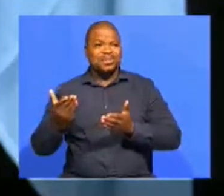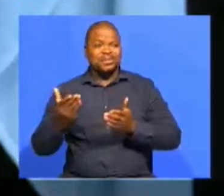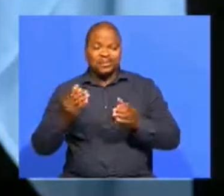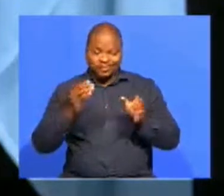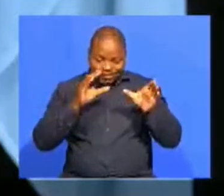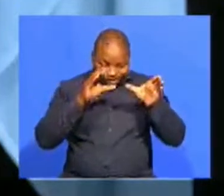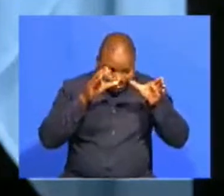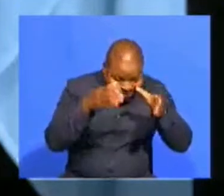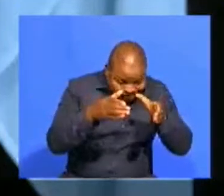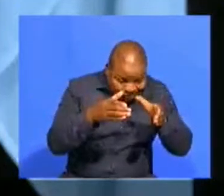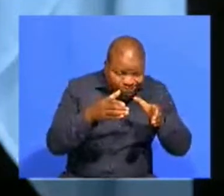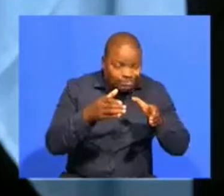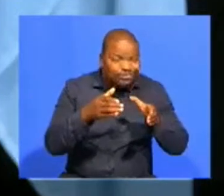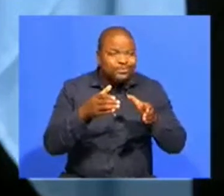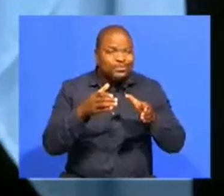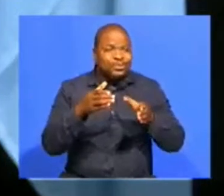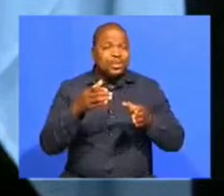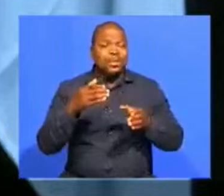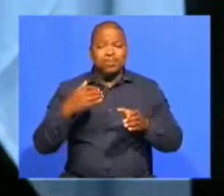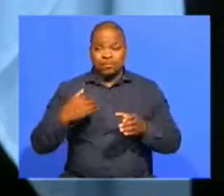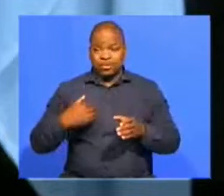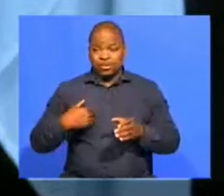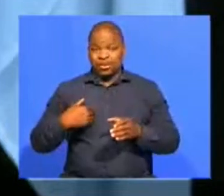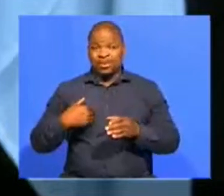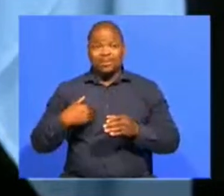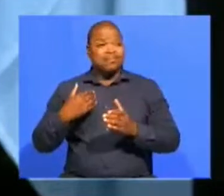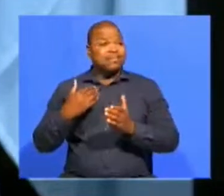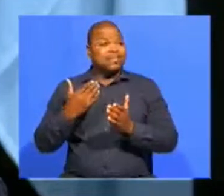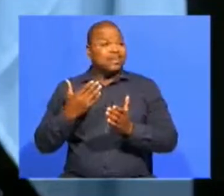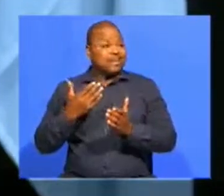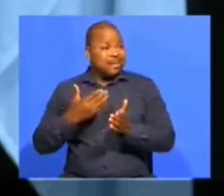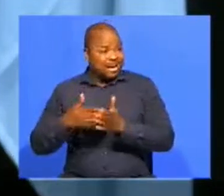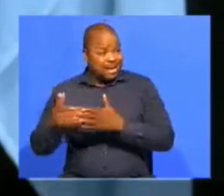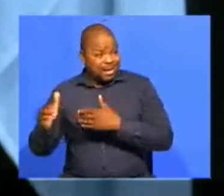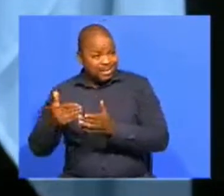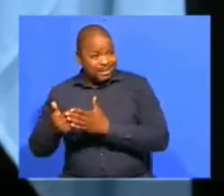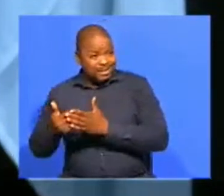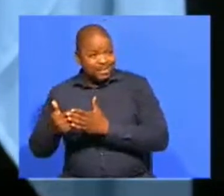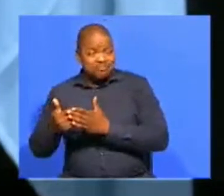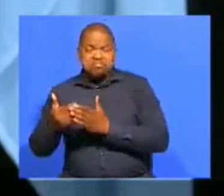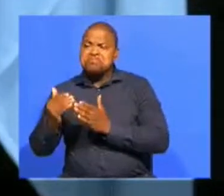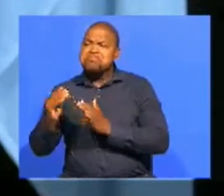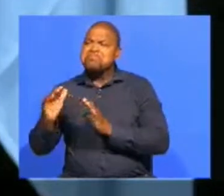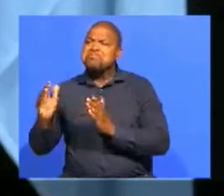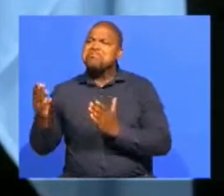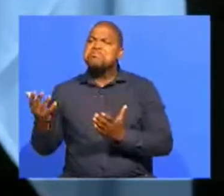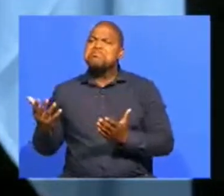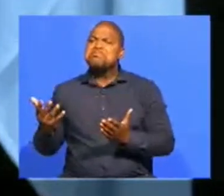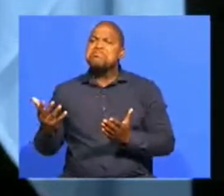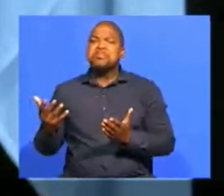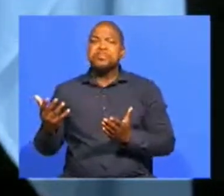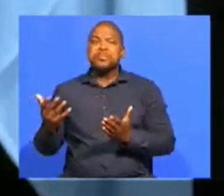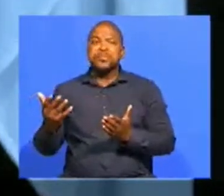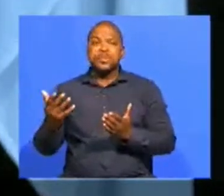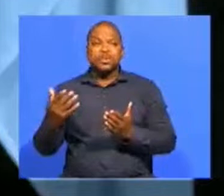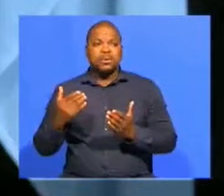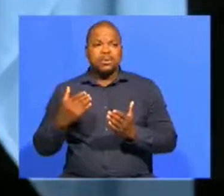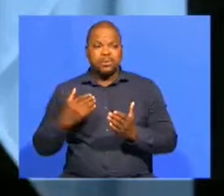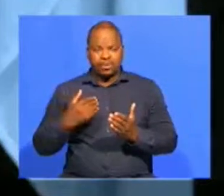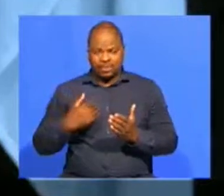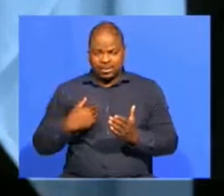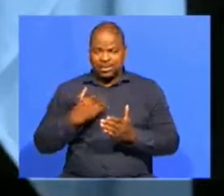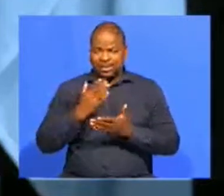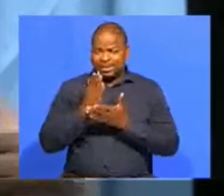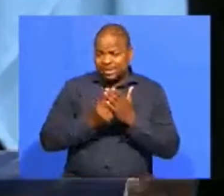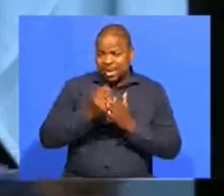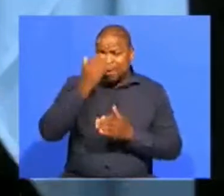targeted. I also point out, if anyone would appreciate, when you talk about the common